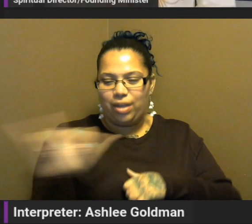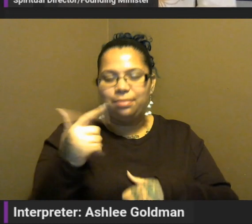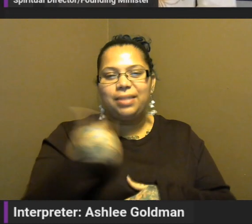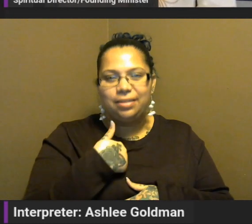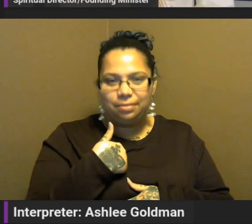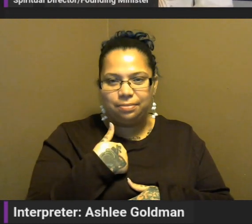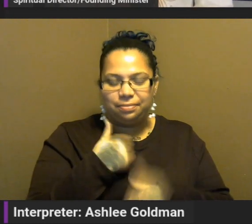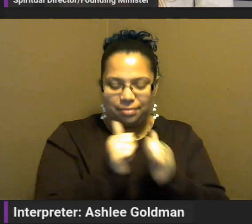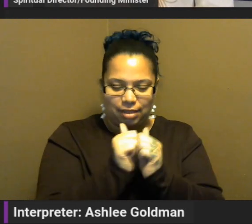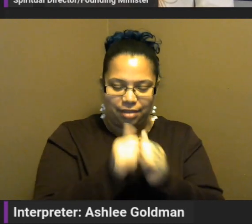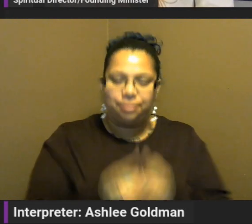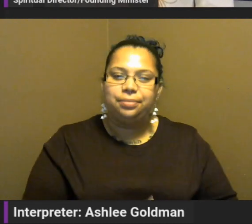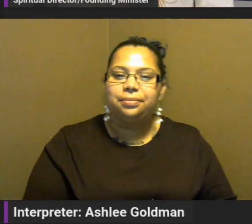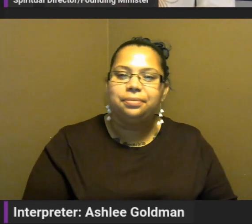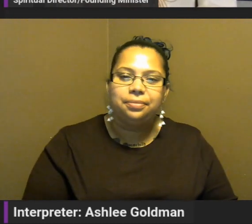Together,